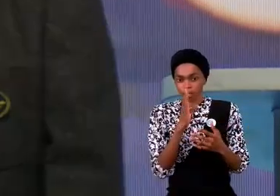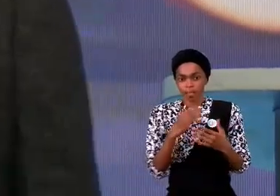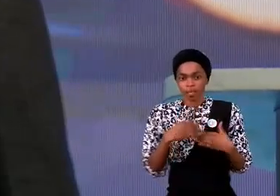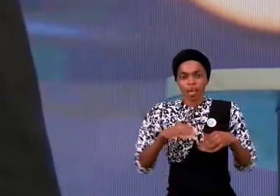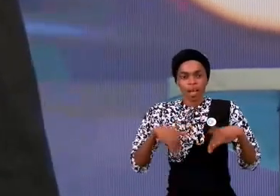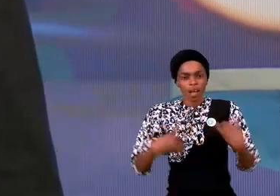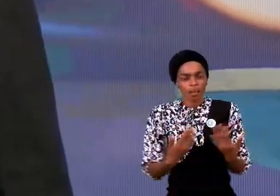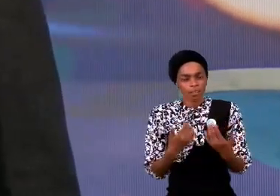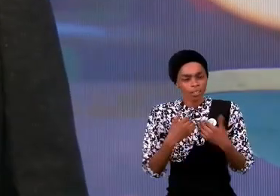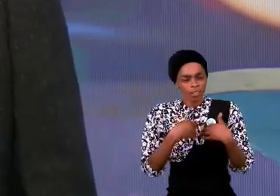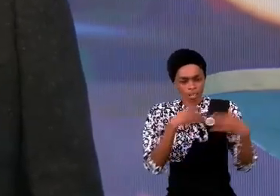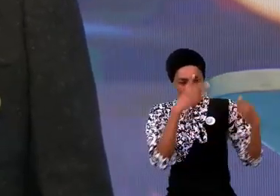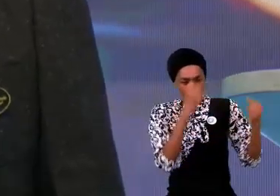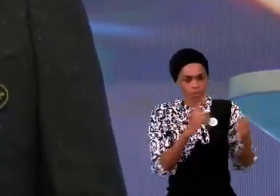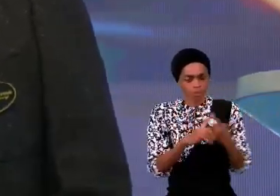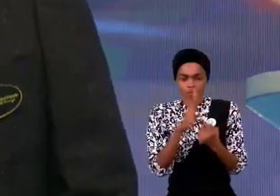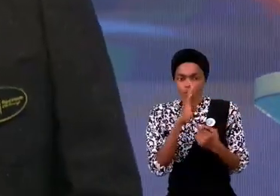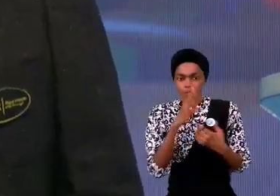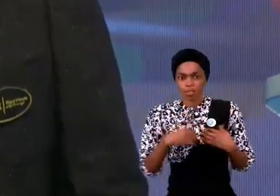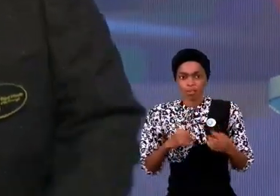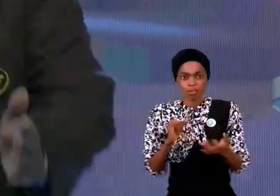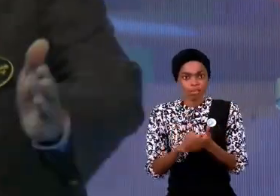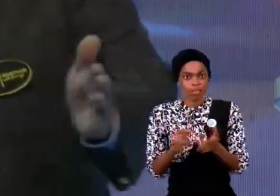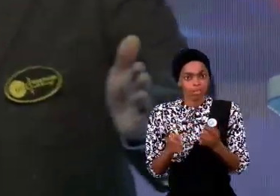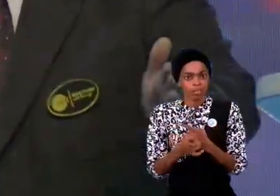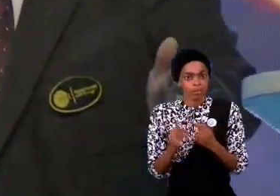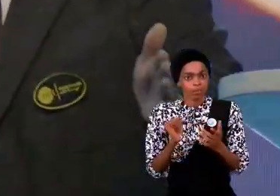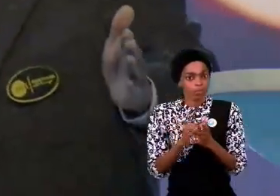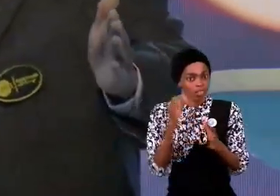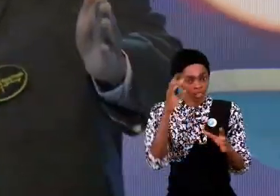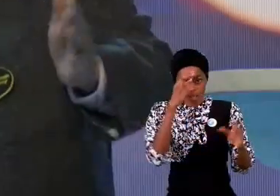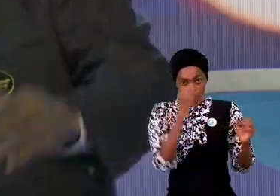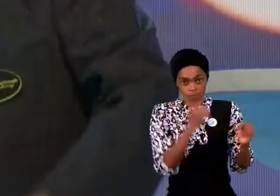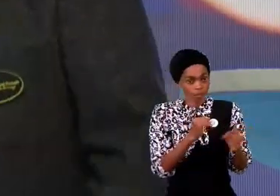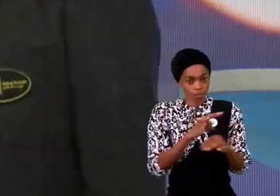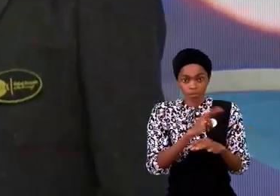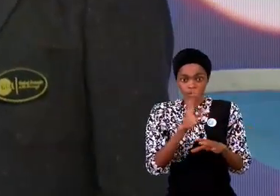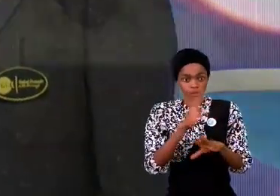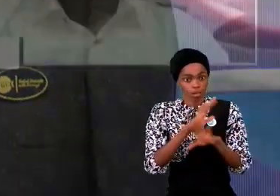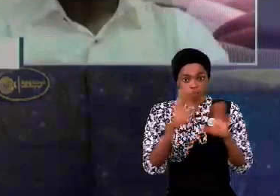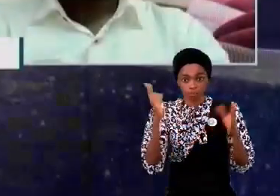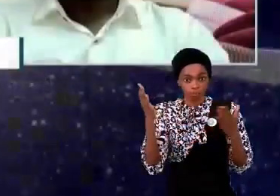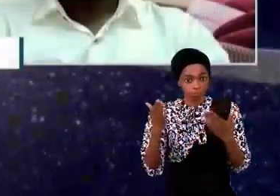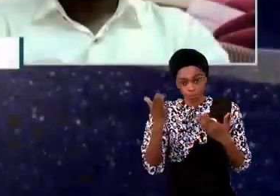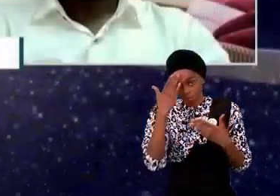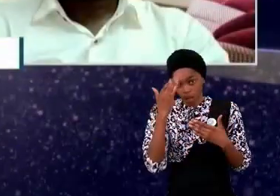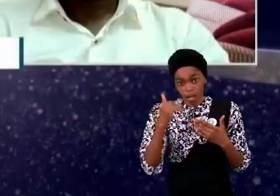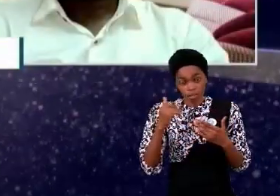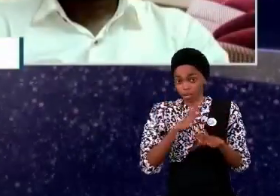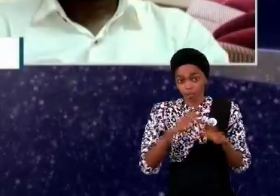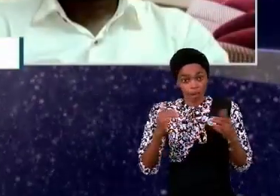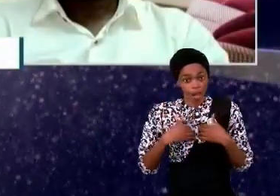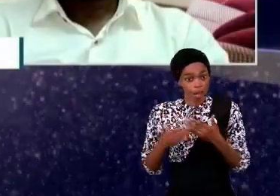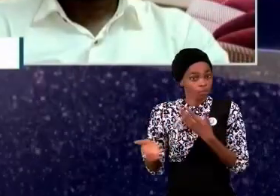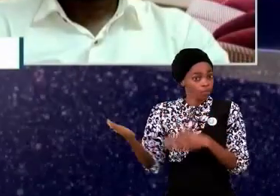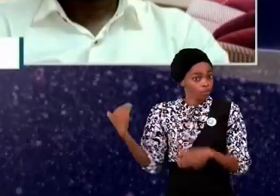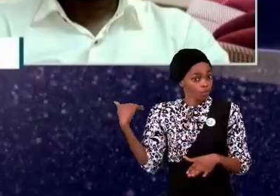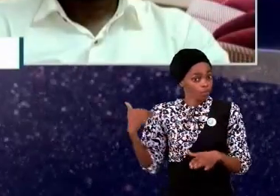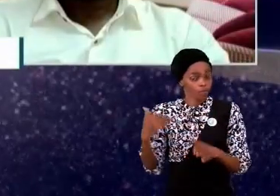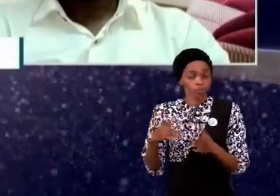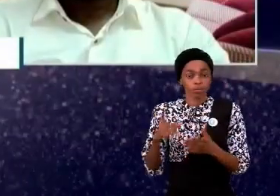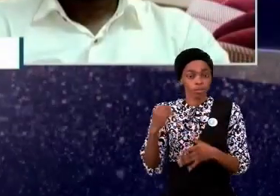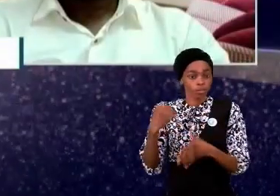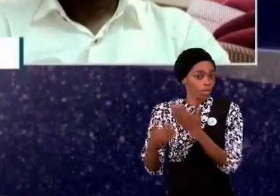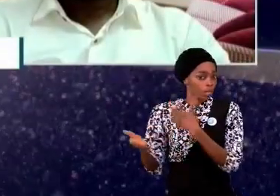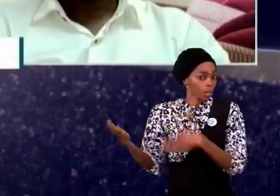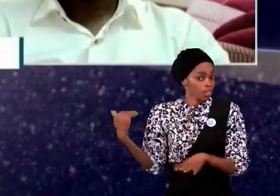the previous week, the previous month, and the past years of his life. All those years, he didn't